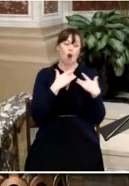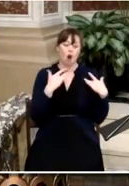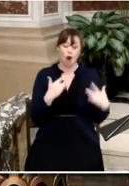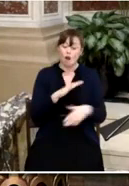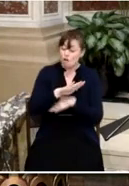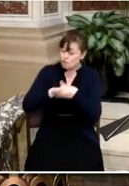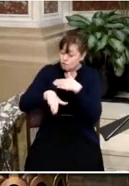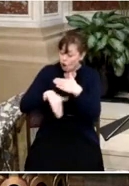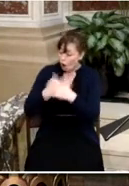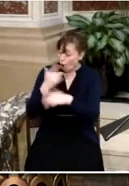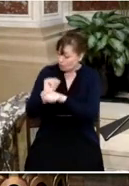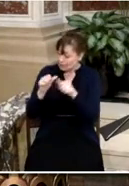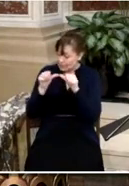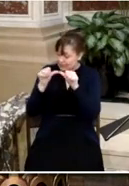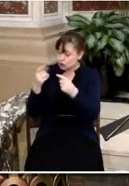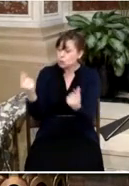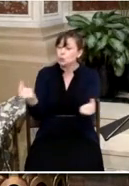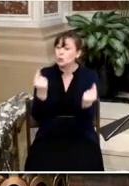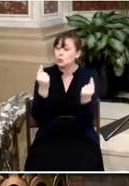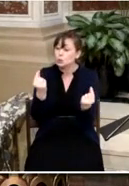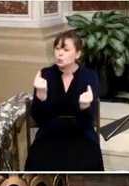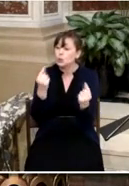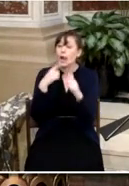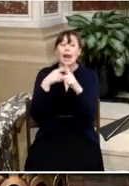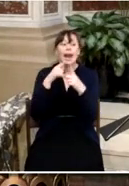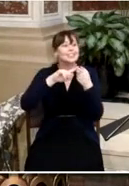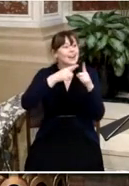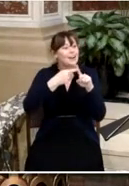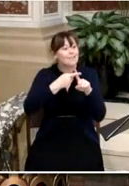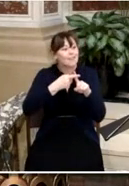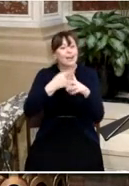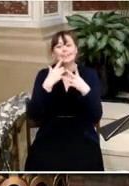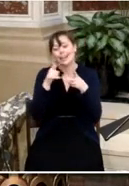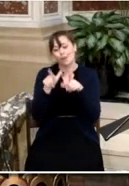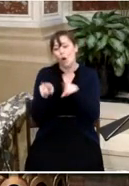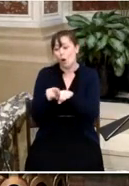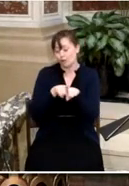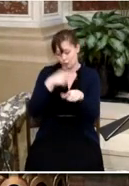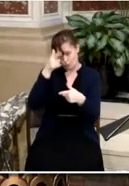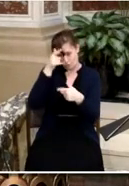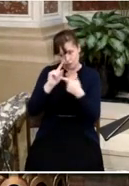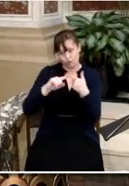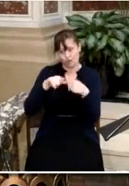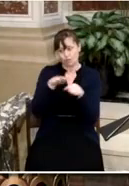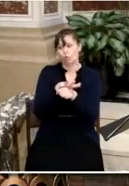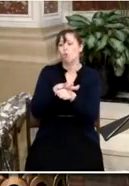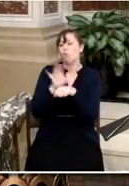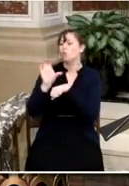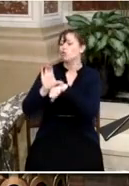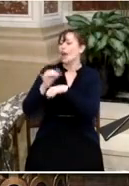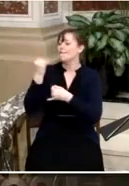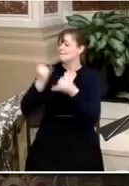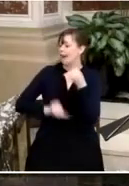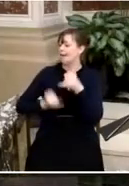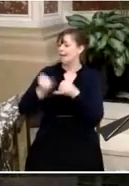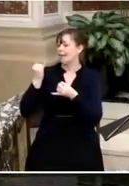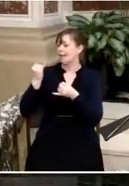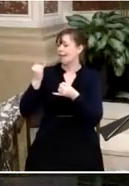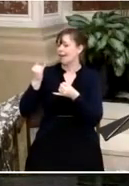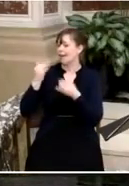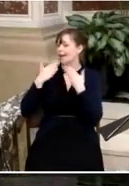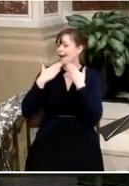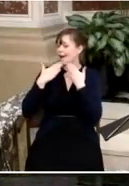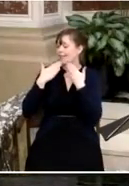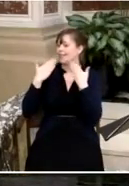he continues to do as a friend and a brother for this local church. And finally, I